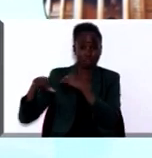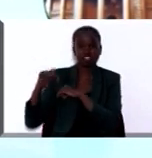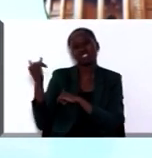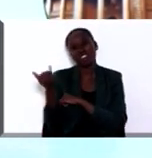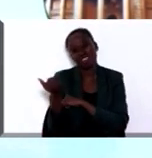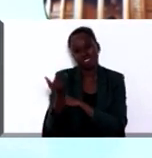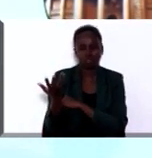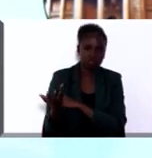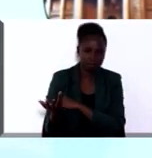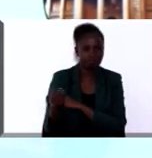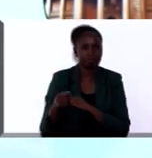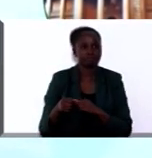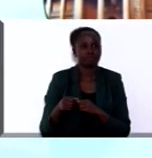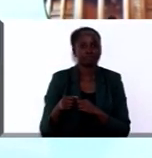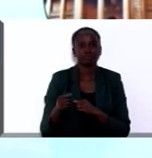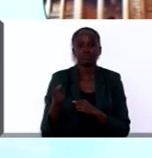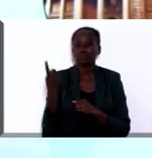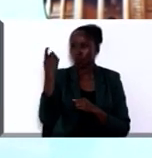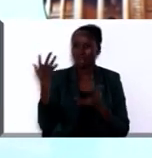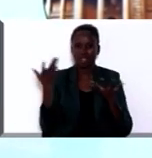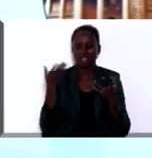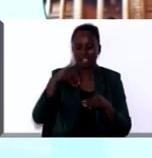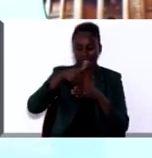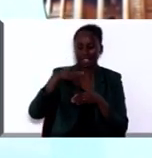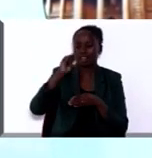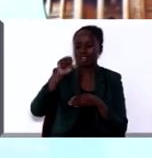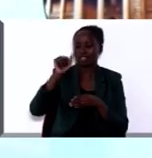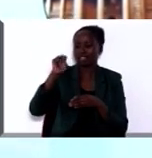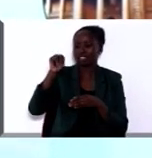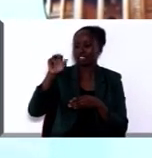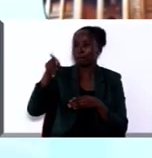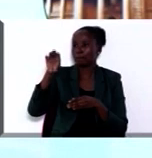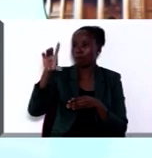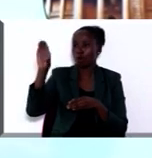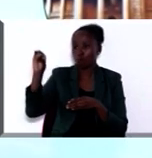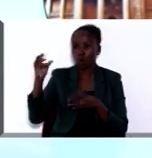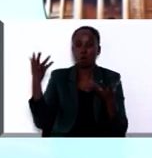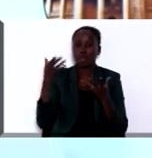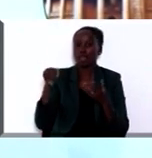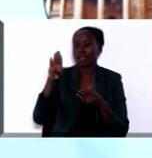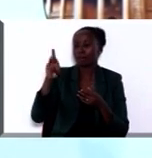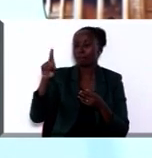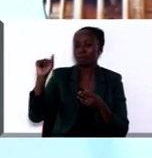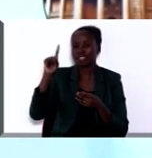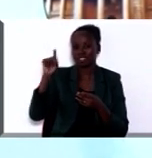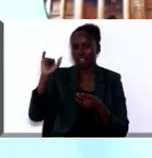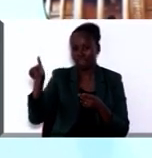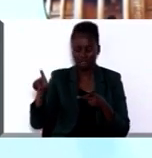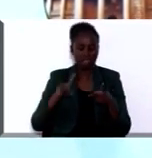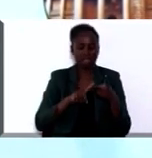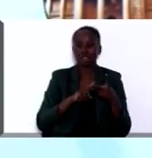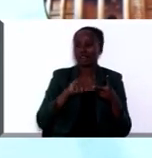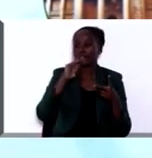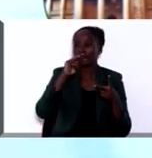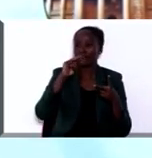as the one in São Paulo in Brazil and the one in Barcelona and Madrid in